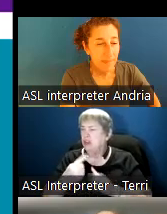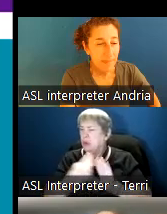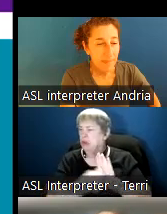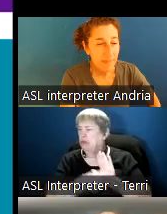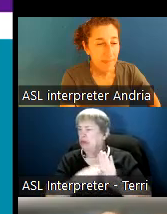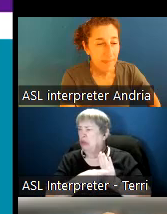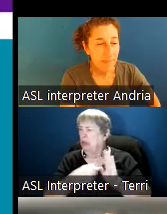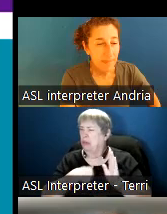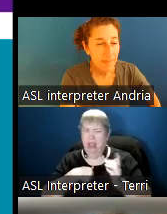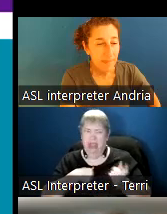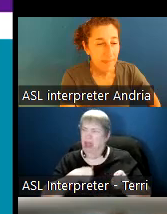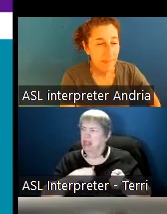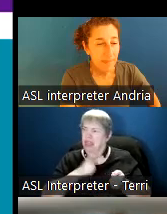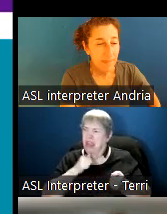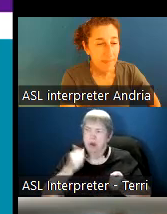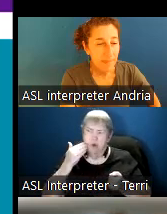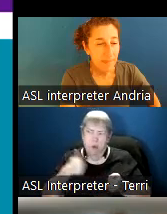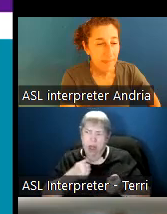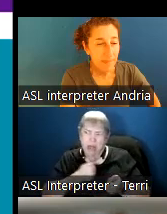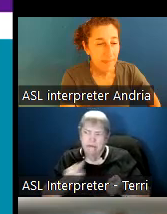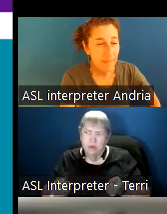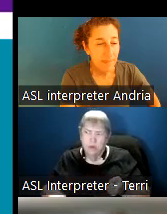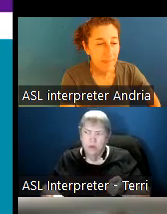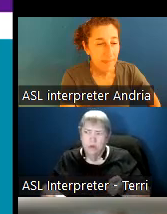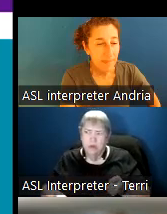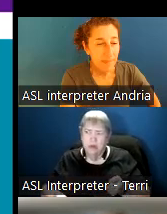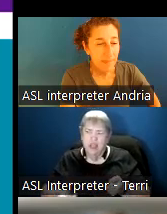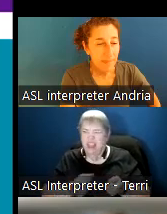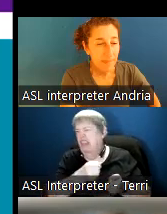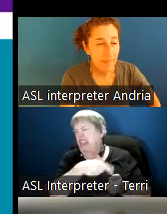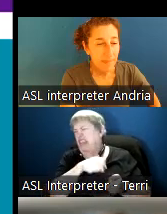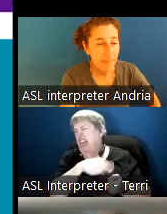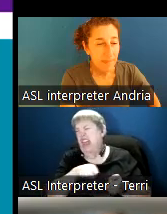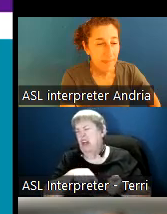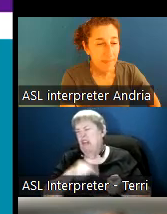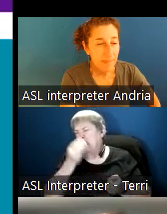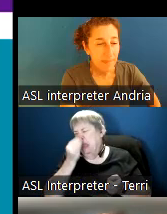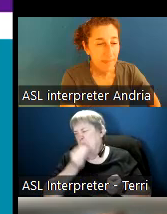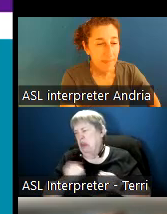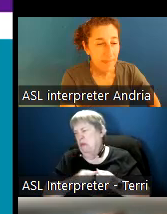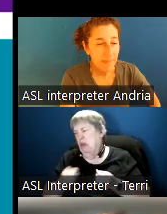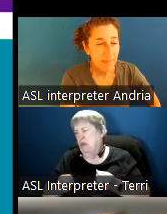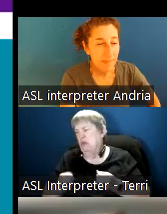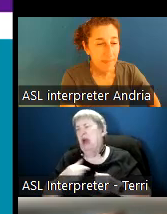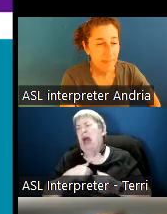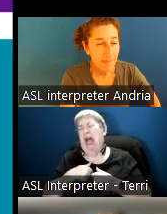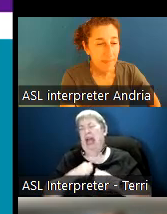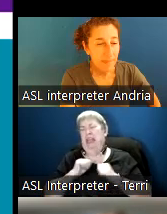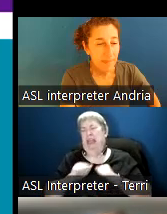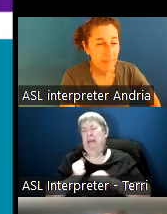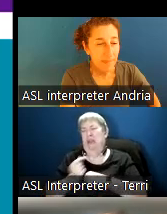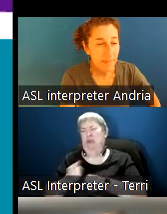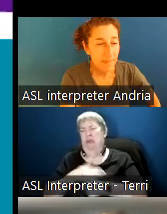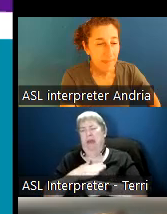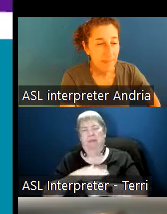you love the abuser. They don't really care about you. I'm the only one that can make you happy. And, not